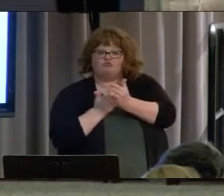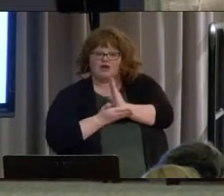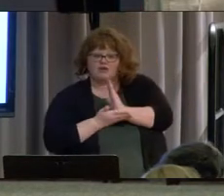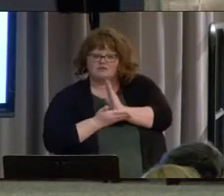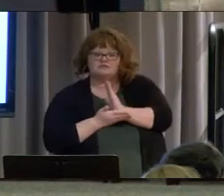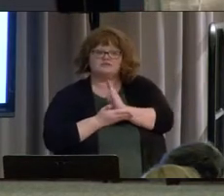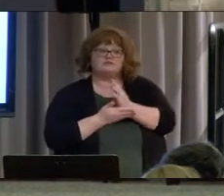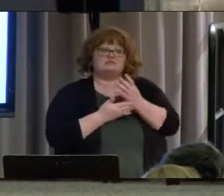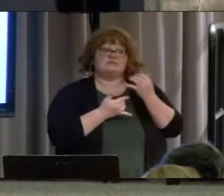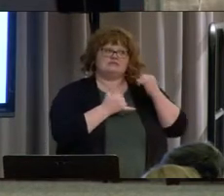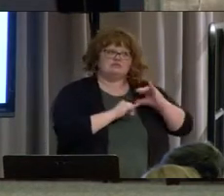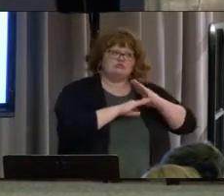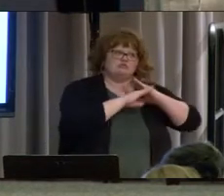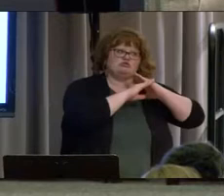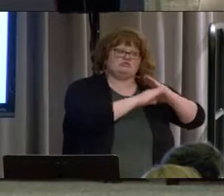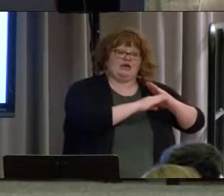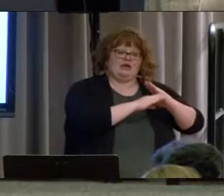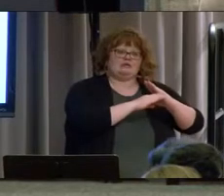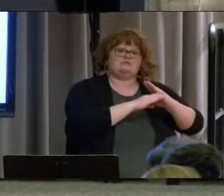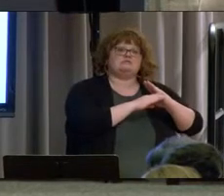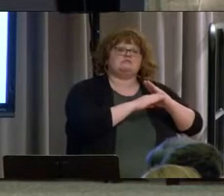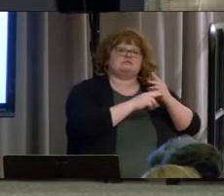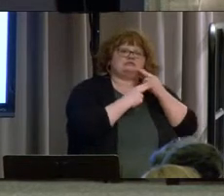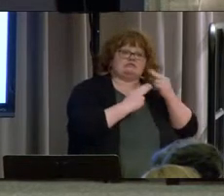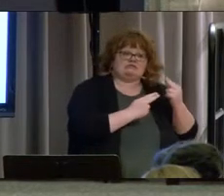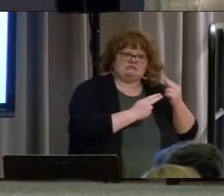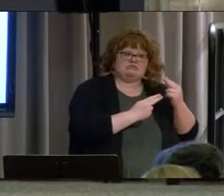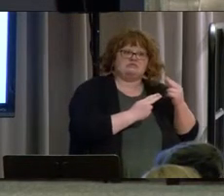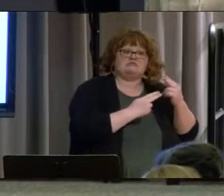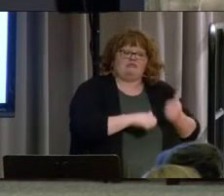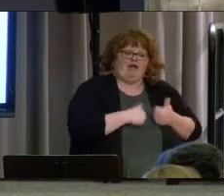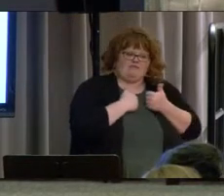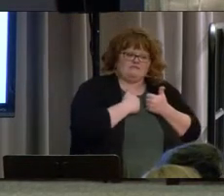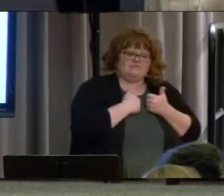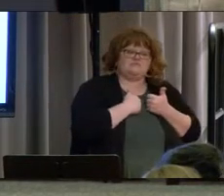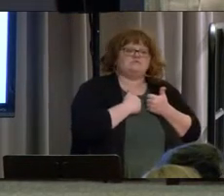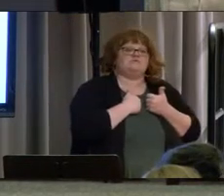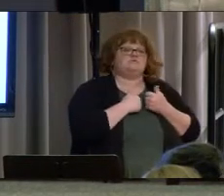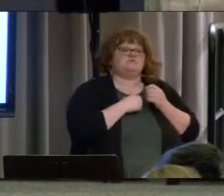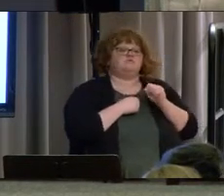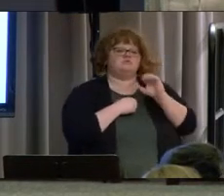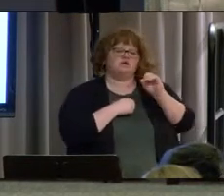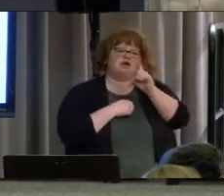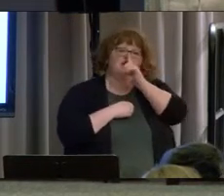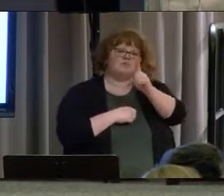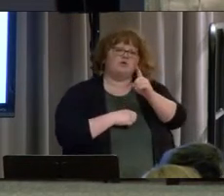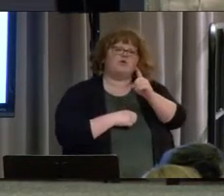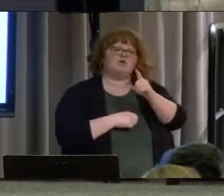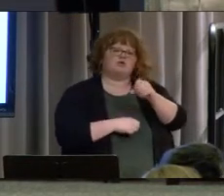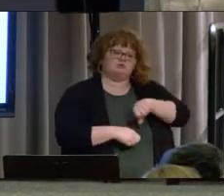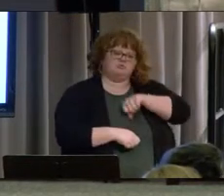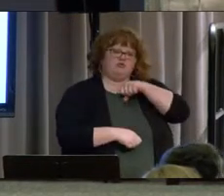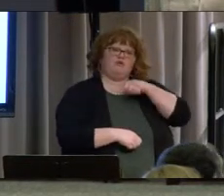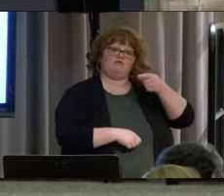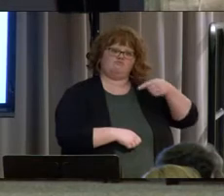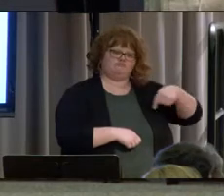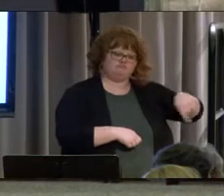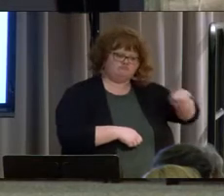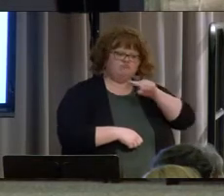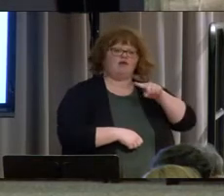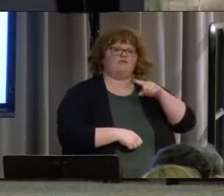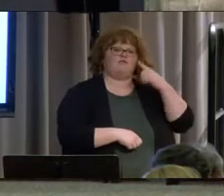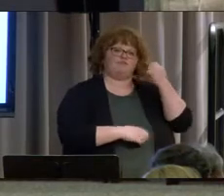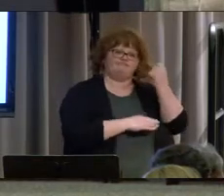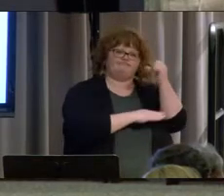at the expense of so many lives lost. And so I'm proud of this group for speaking up and speaking out. So I